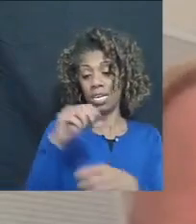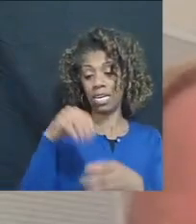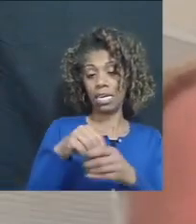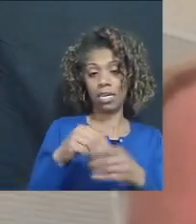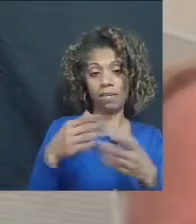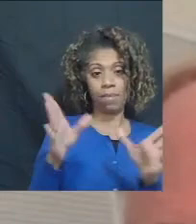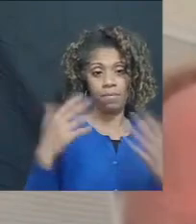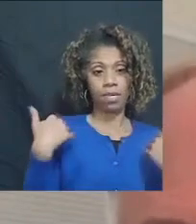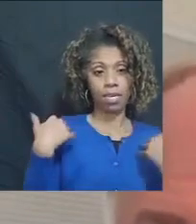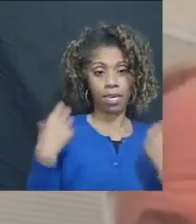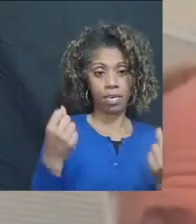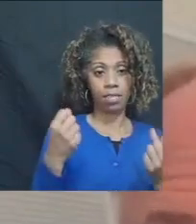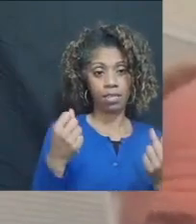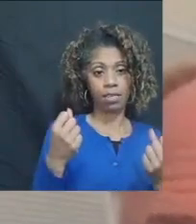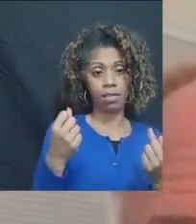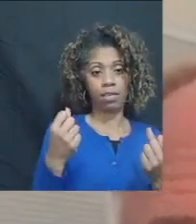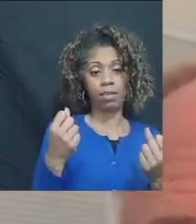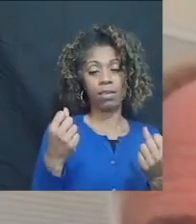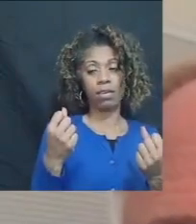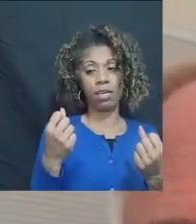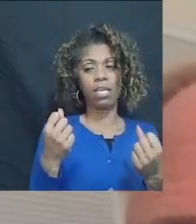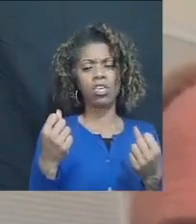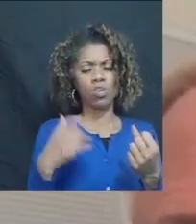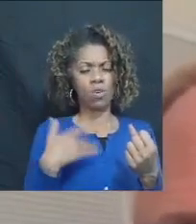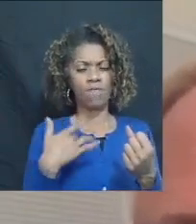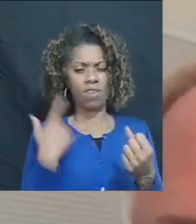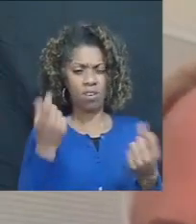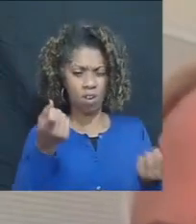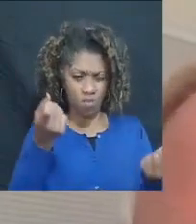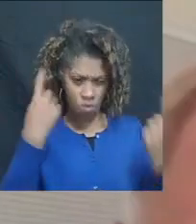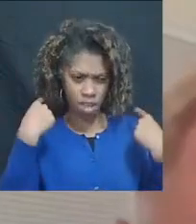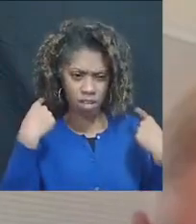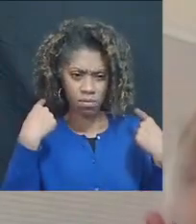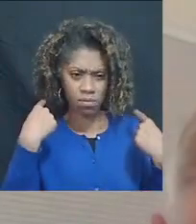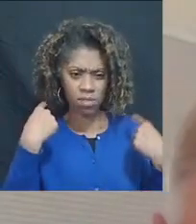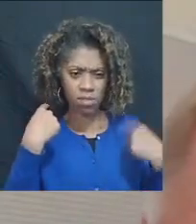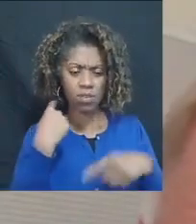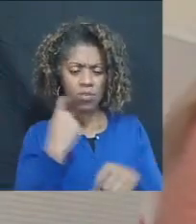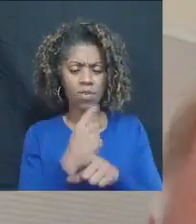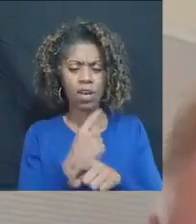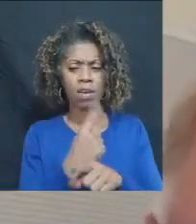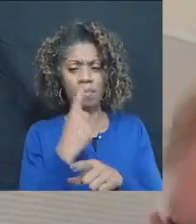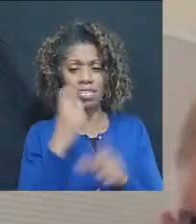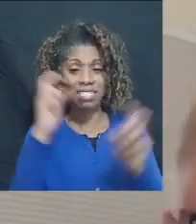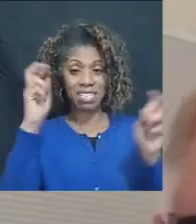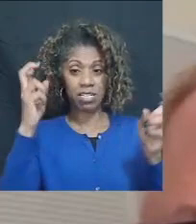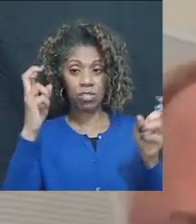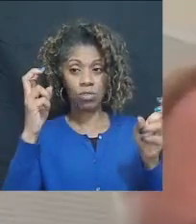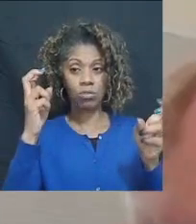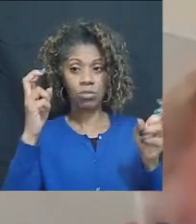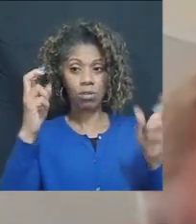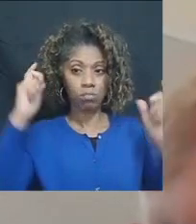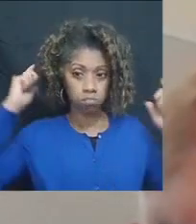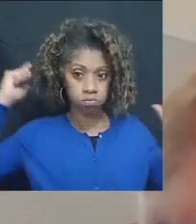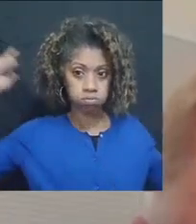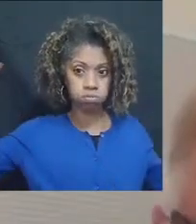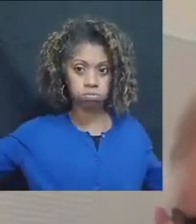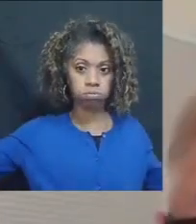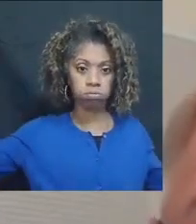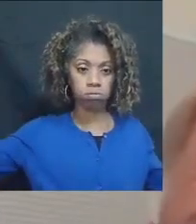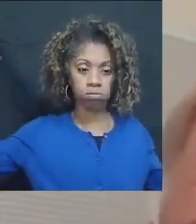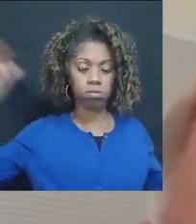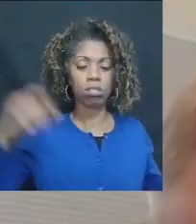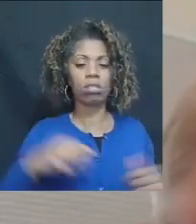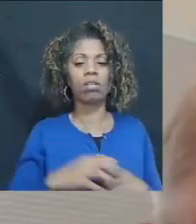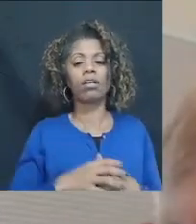it can also often seem overwhelming, right? Because the issues are just so great. My father, before he passed away, had a great line when he